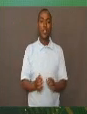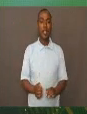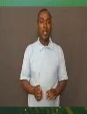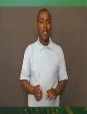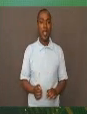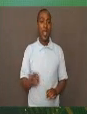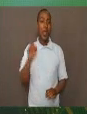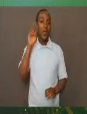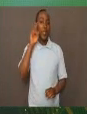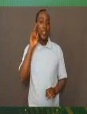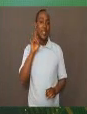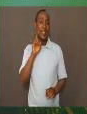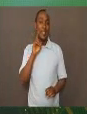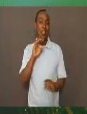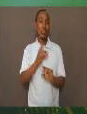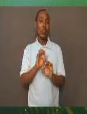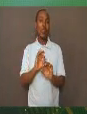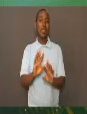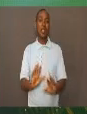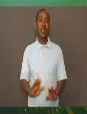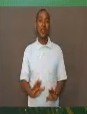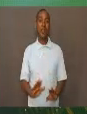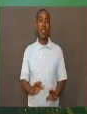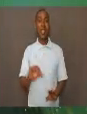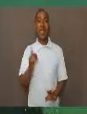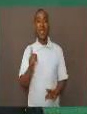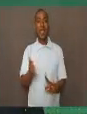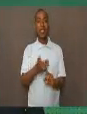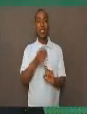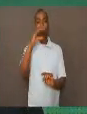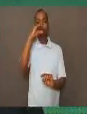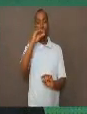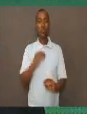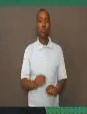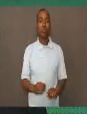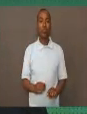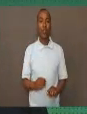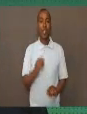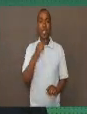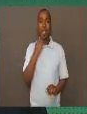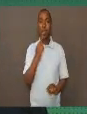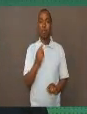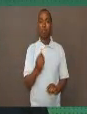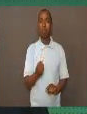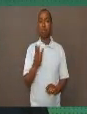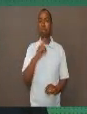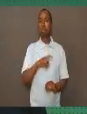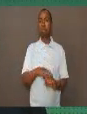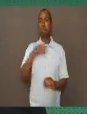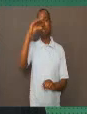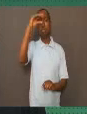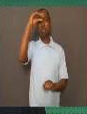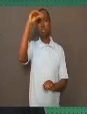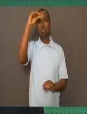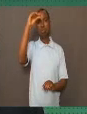unprotected sex with another infected person. It is more common in men